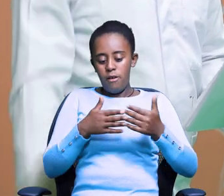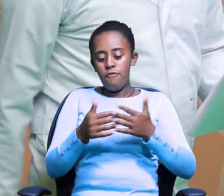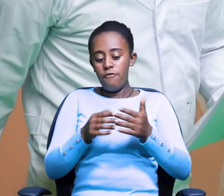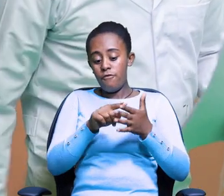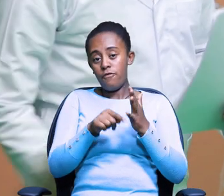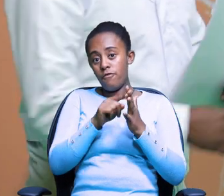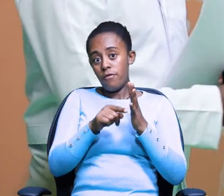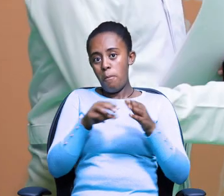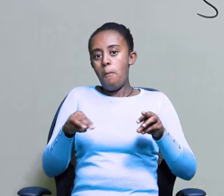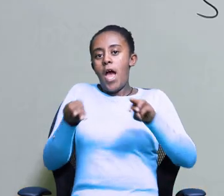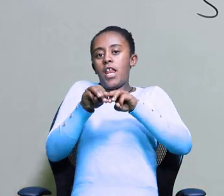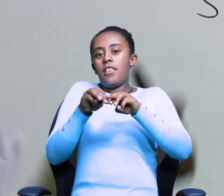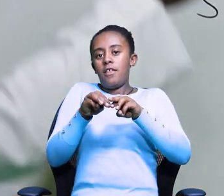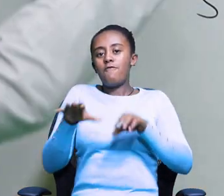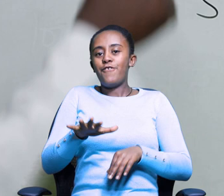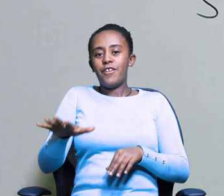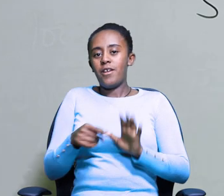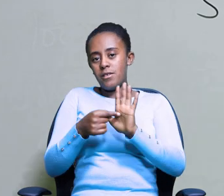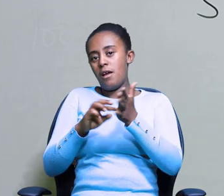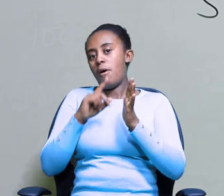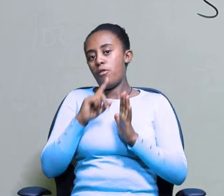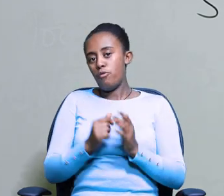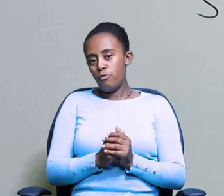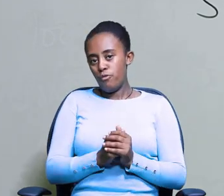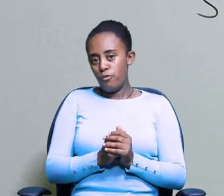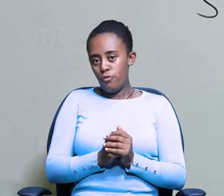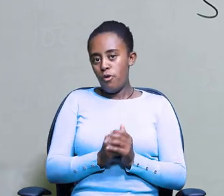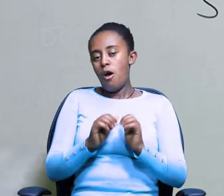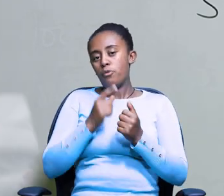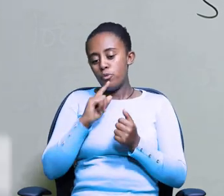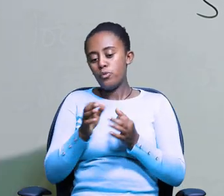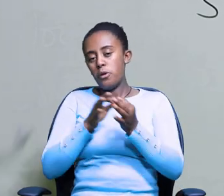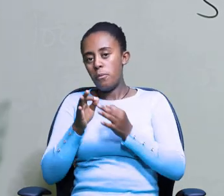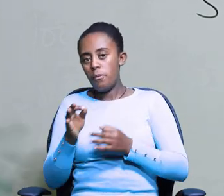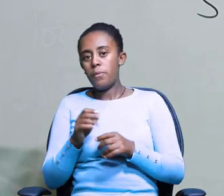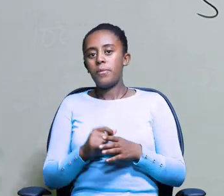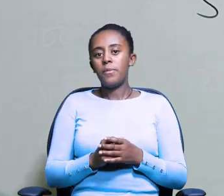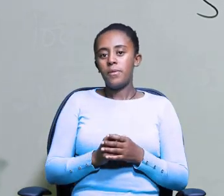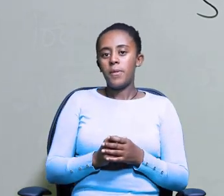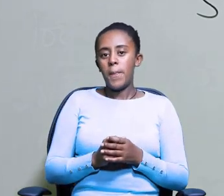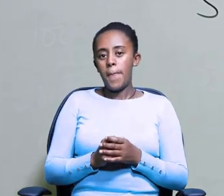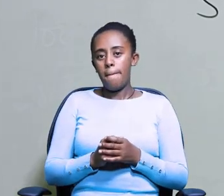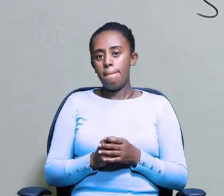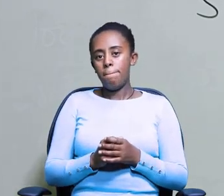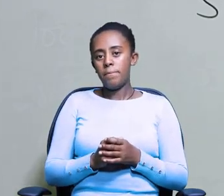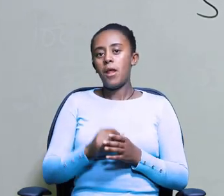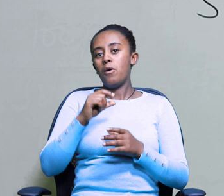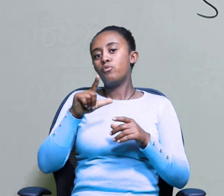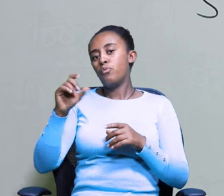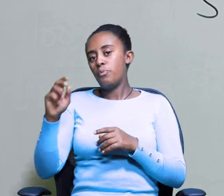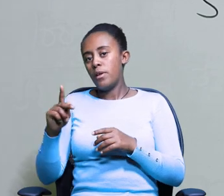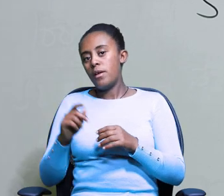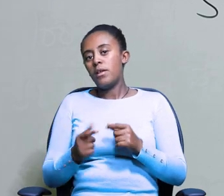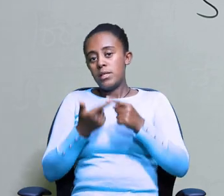shows the direction of magnetic field. Z is how to determine the direction of the poles on current carrying loop.